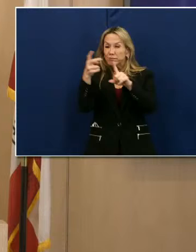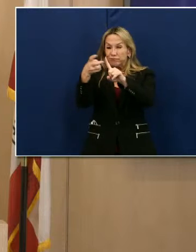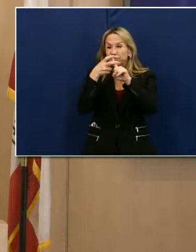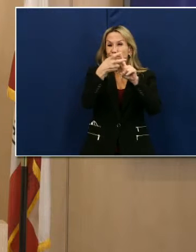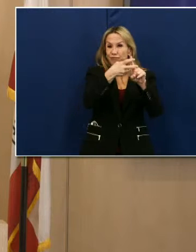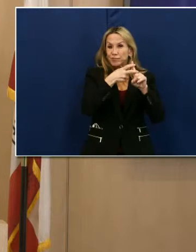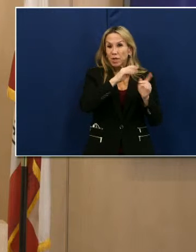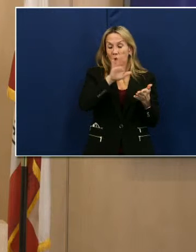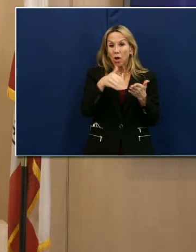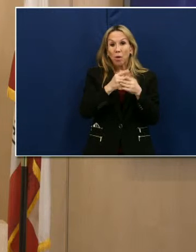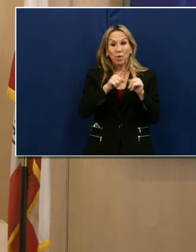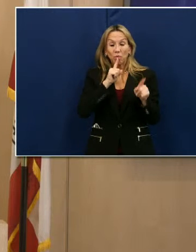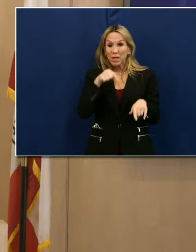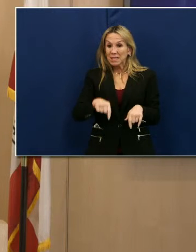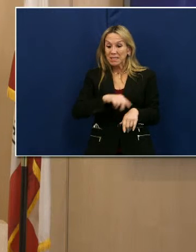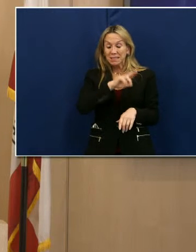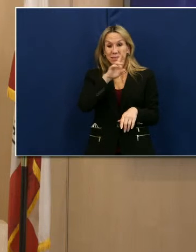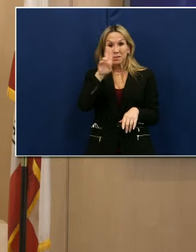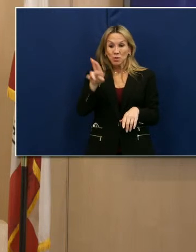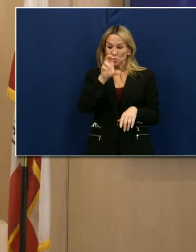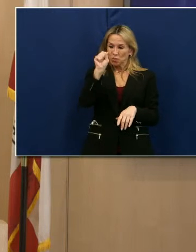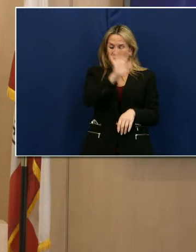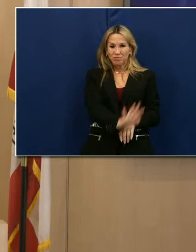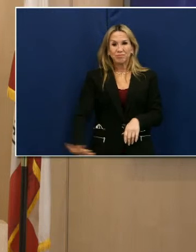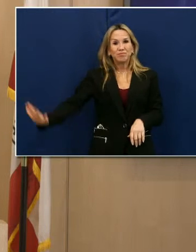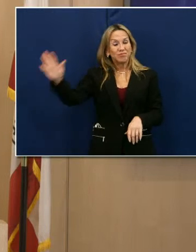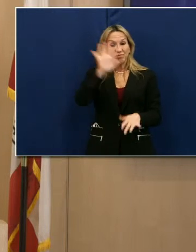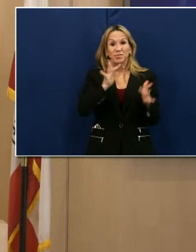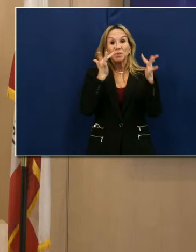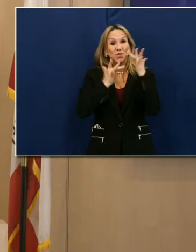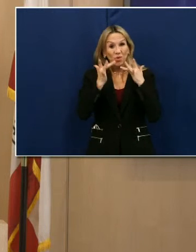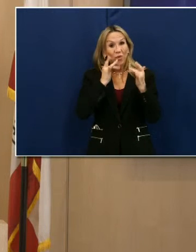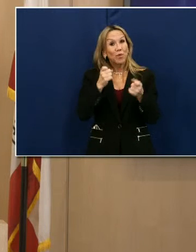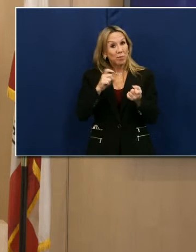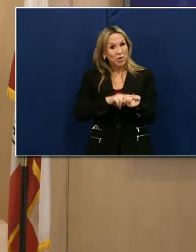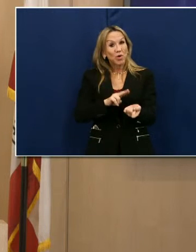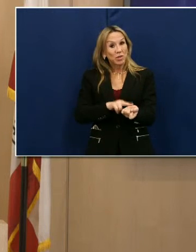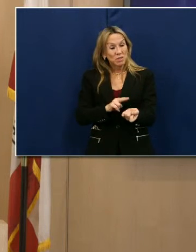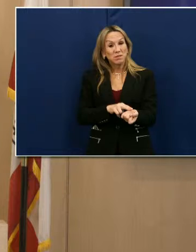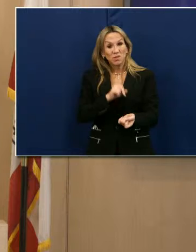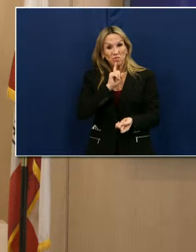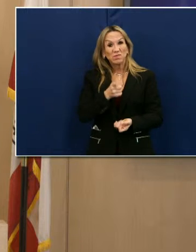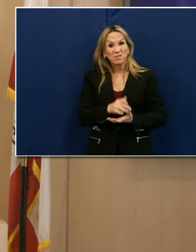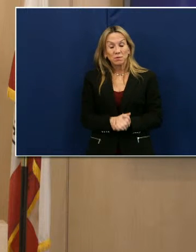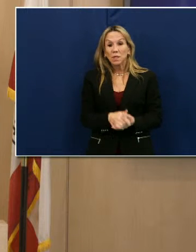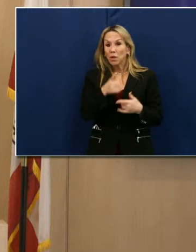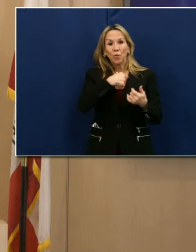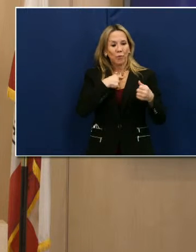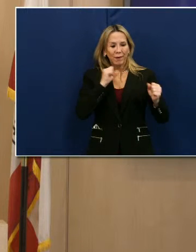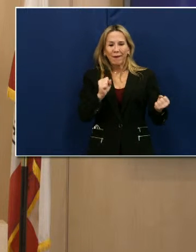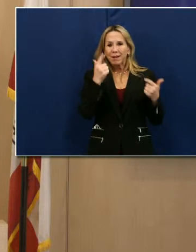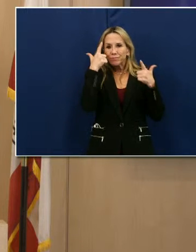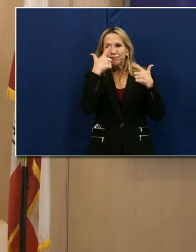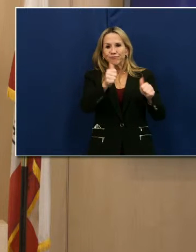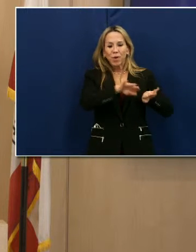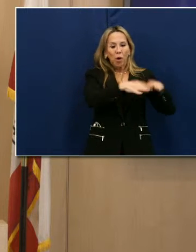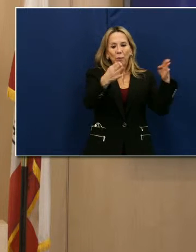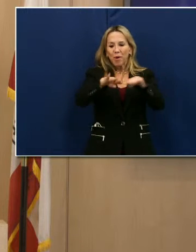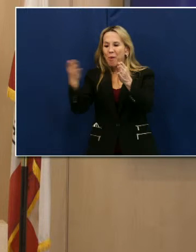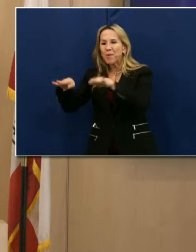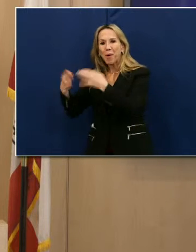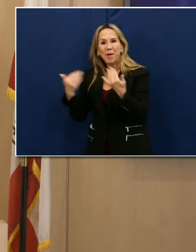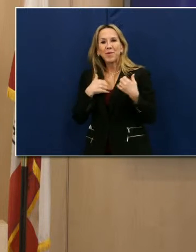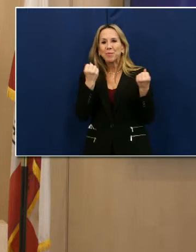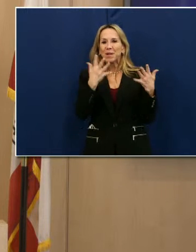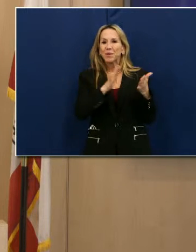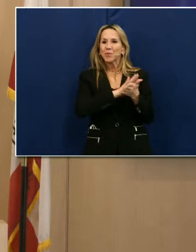is a national shortage of in particular, nurses. And so, you can open all the buildings in the world, but again, you could have beds